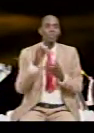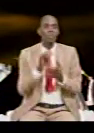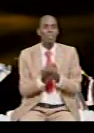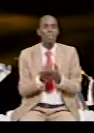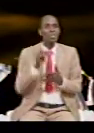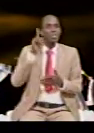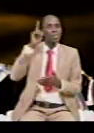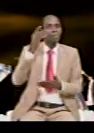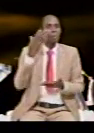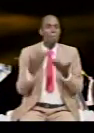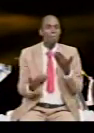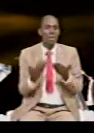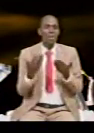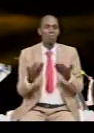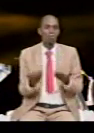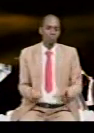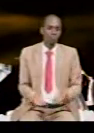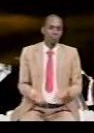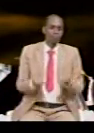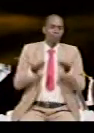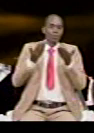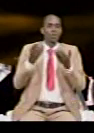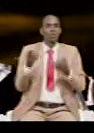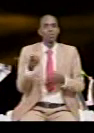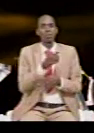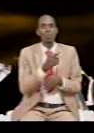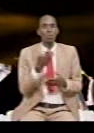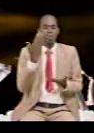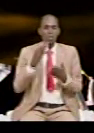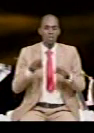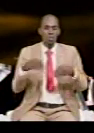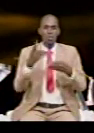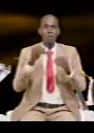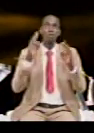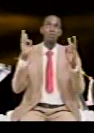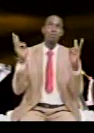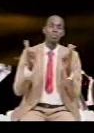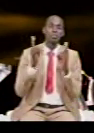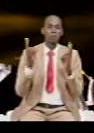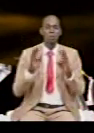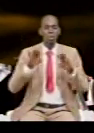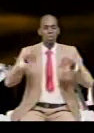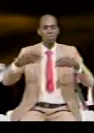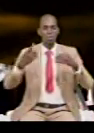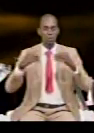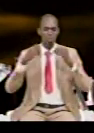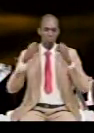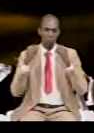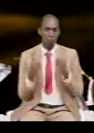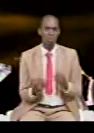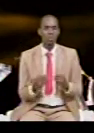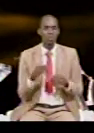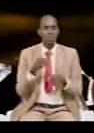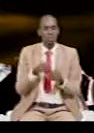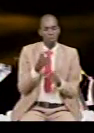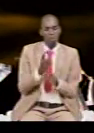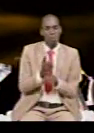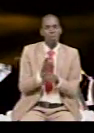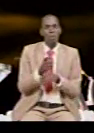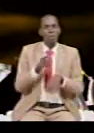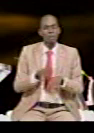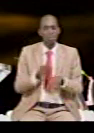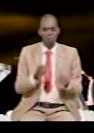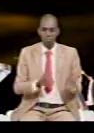that he may exalt you, he may give you the victory, he may strengthen you in due time,